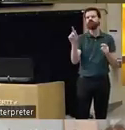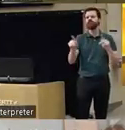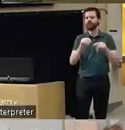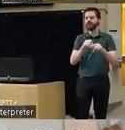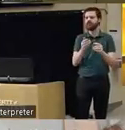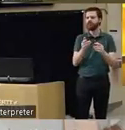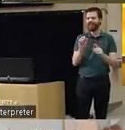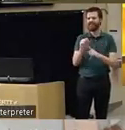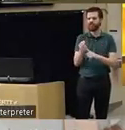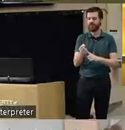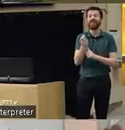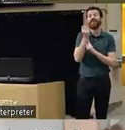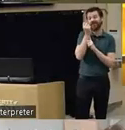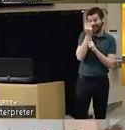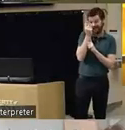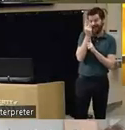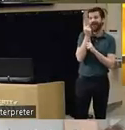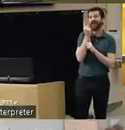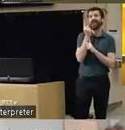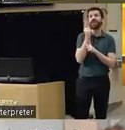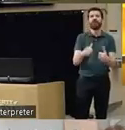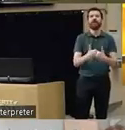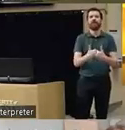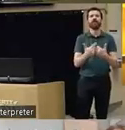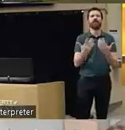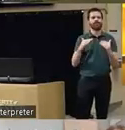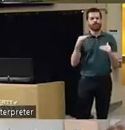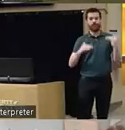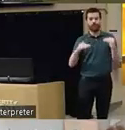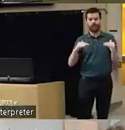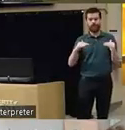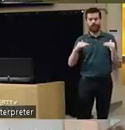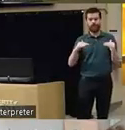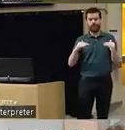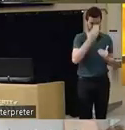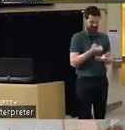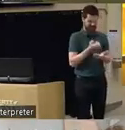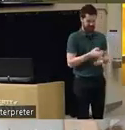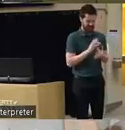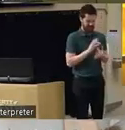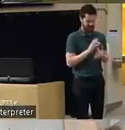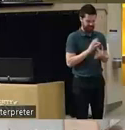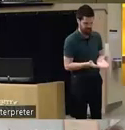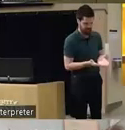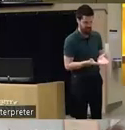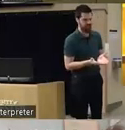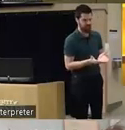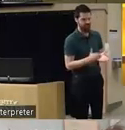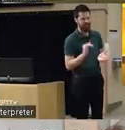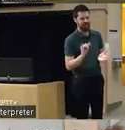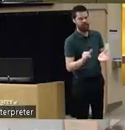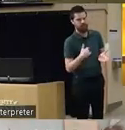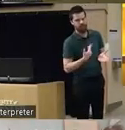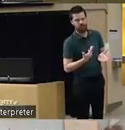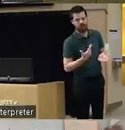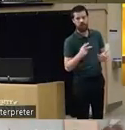situation. However, it is challenging to balance what we know about the evidence base and that maybe, you know, a